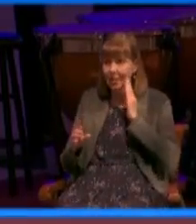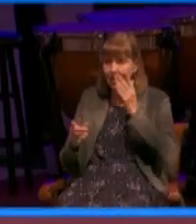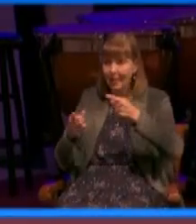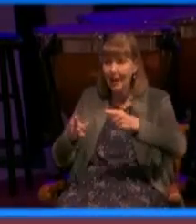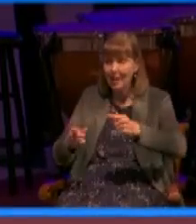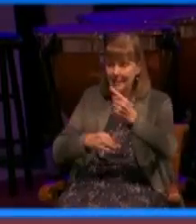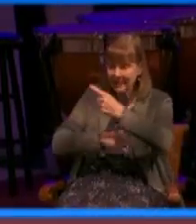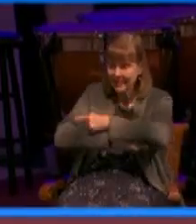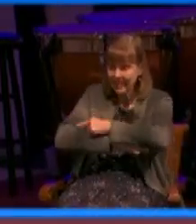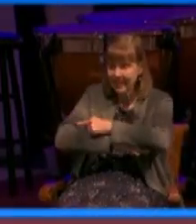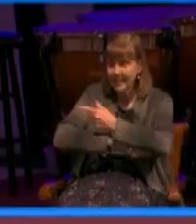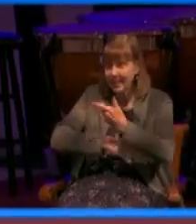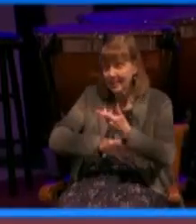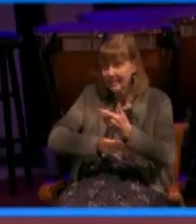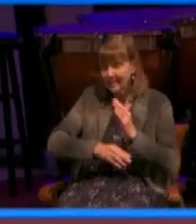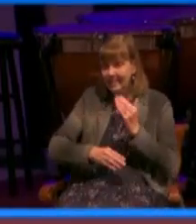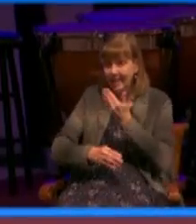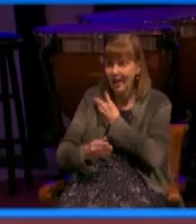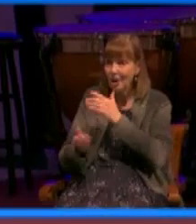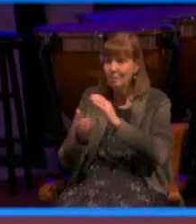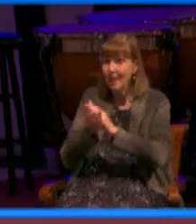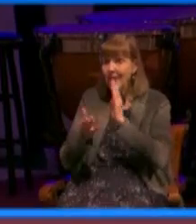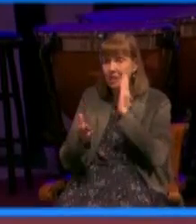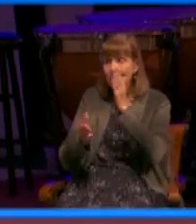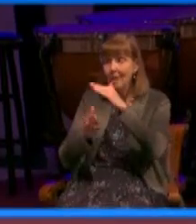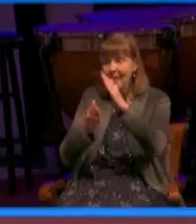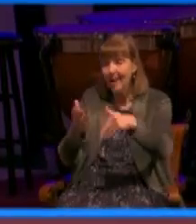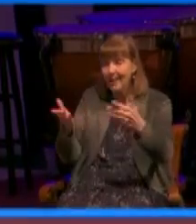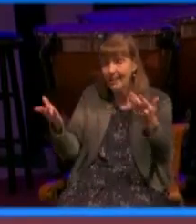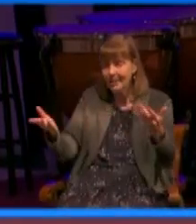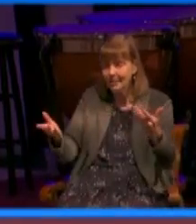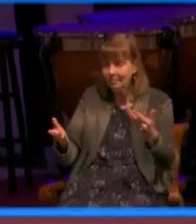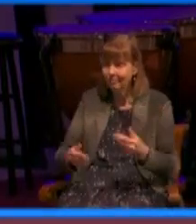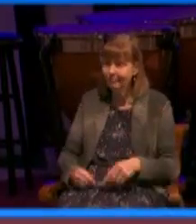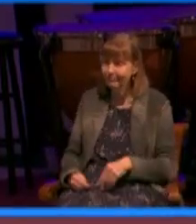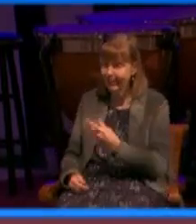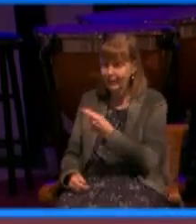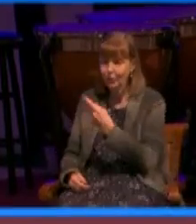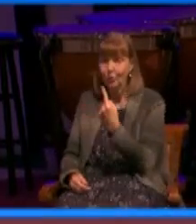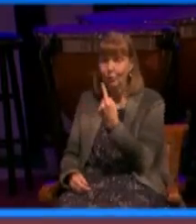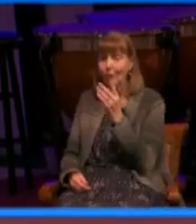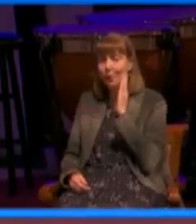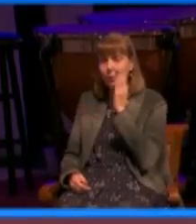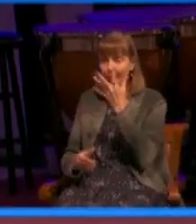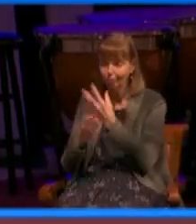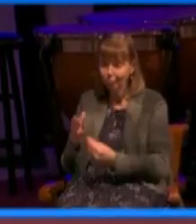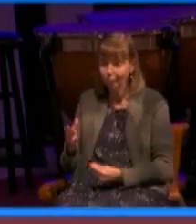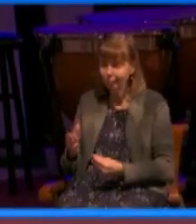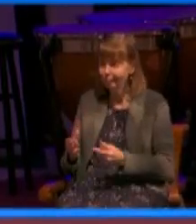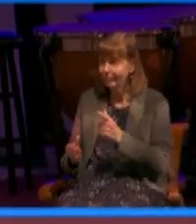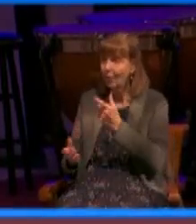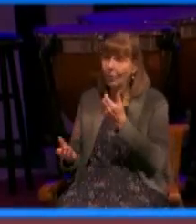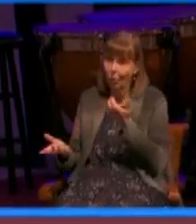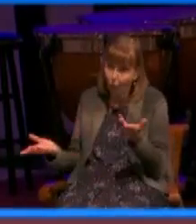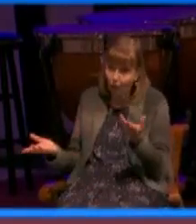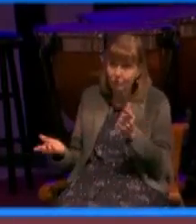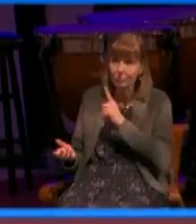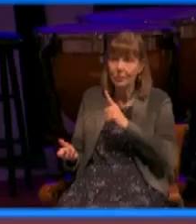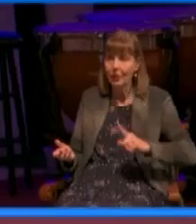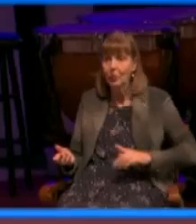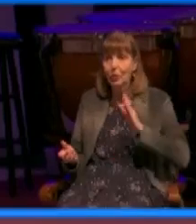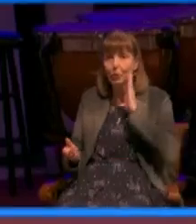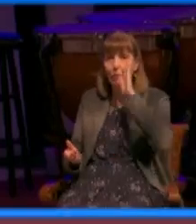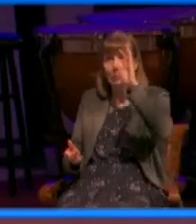glory of heaven. One of us will pass away, the Lord will return, and in heaven it will be different. It